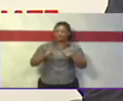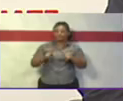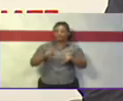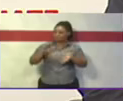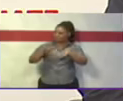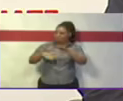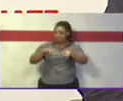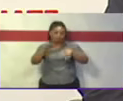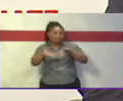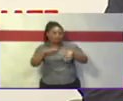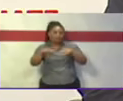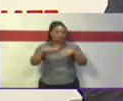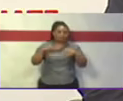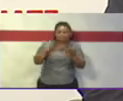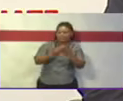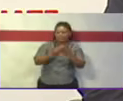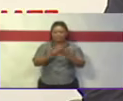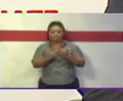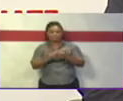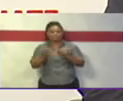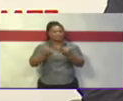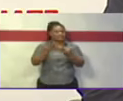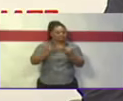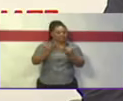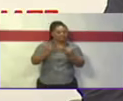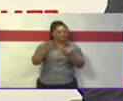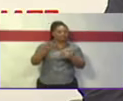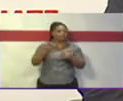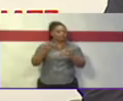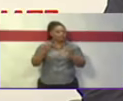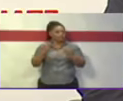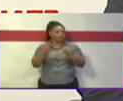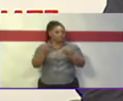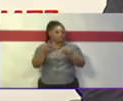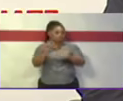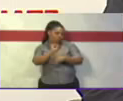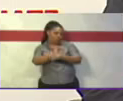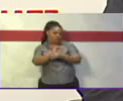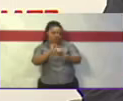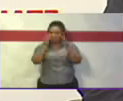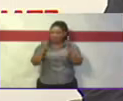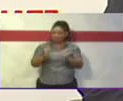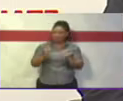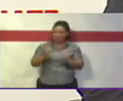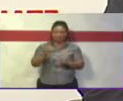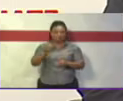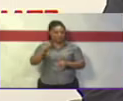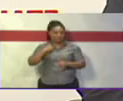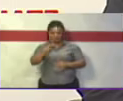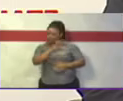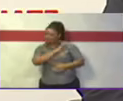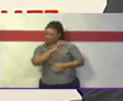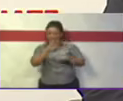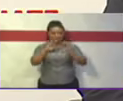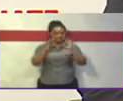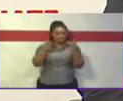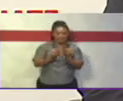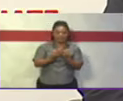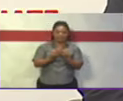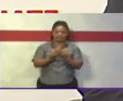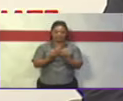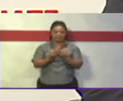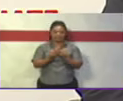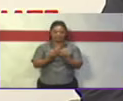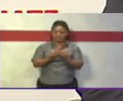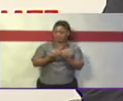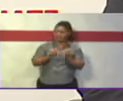the absolute convenience of the employees and of the organization has been very